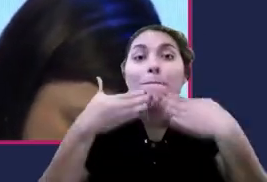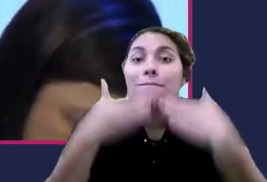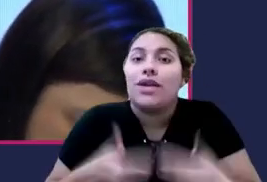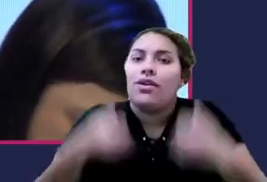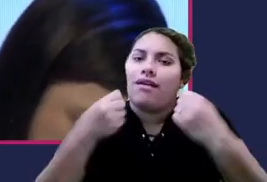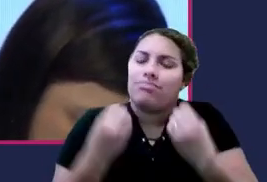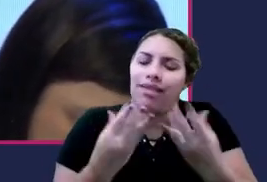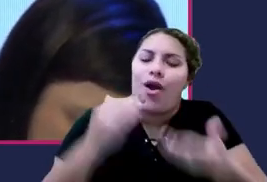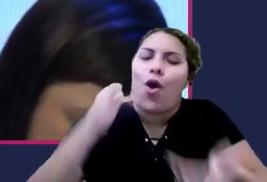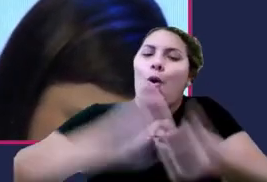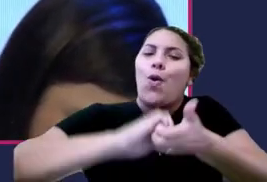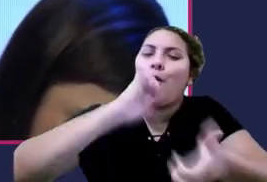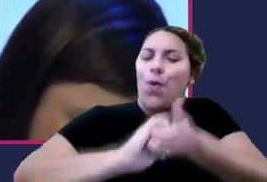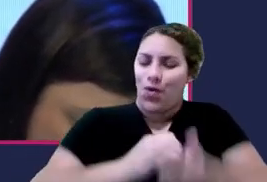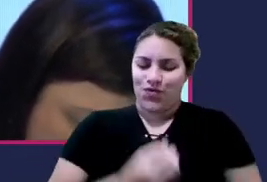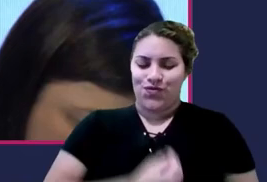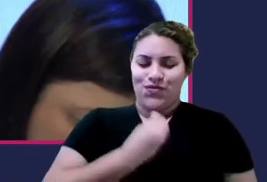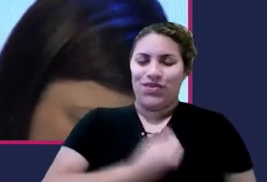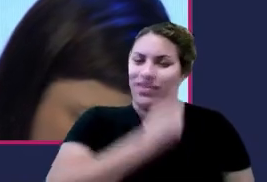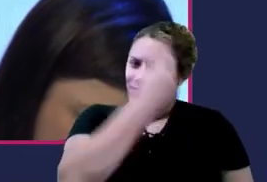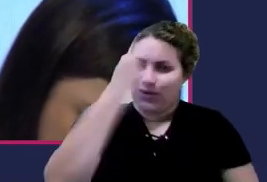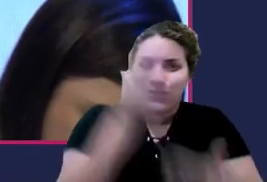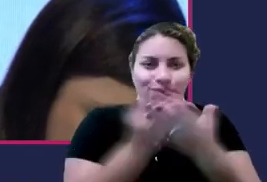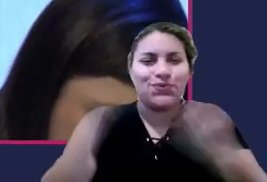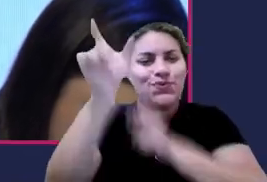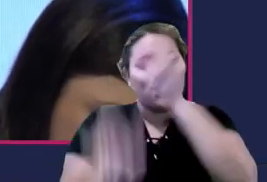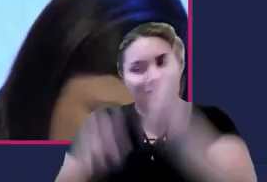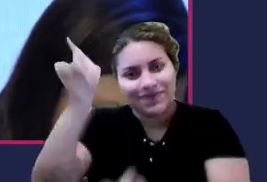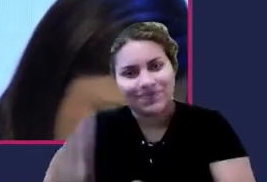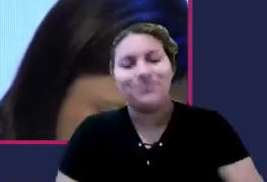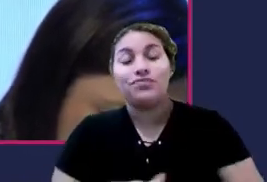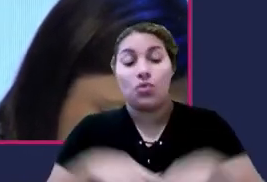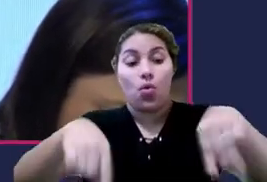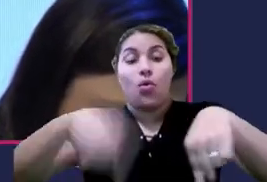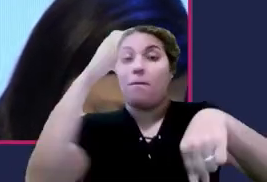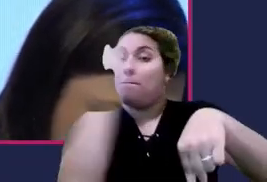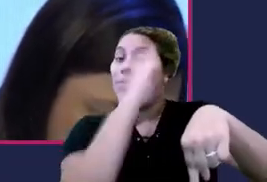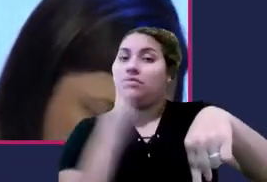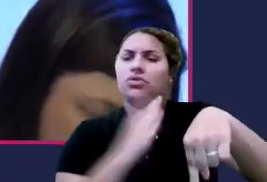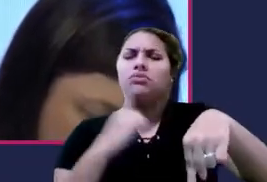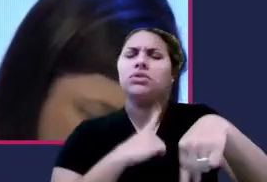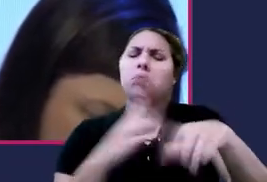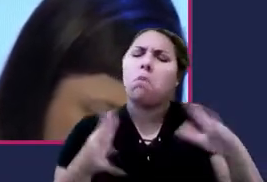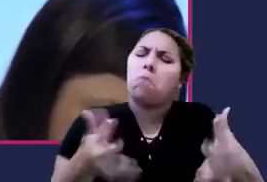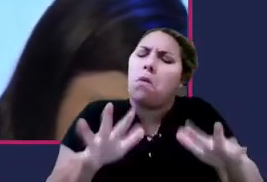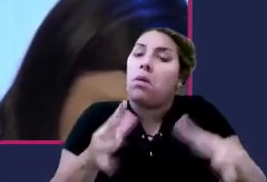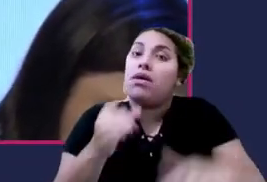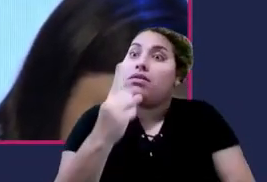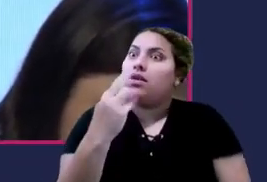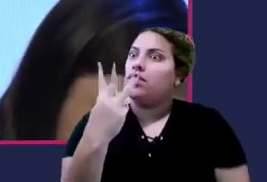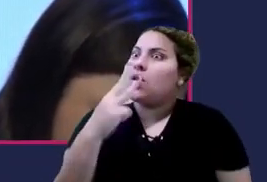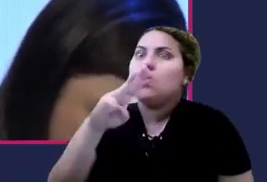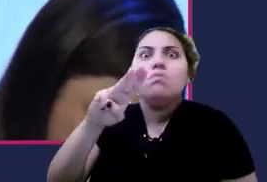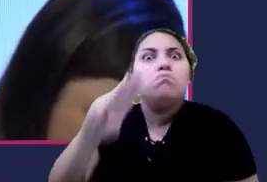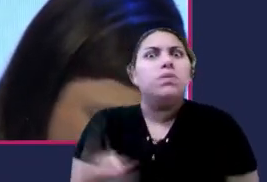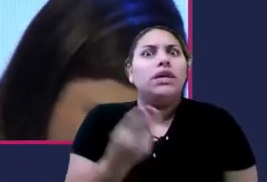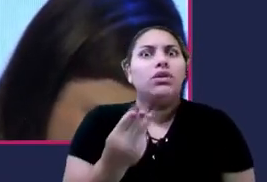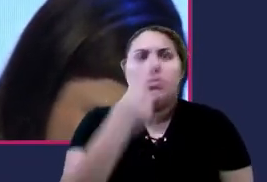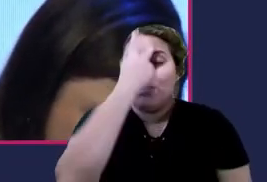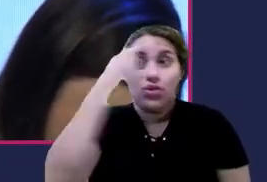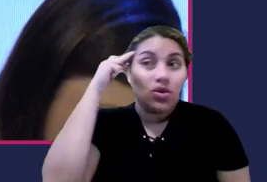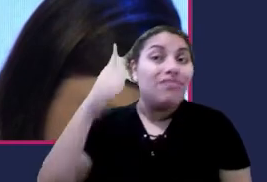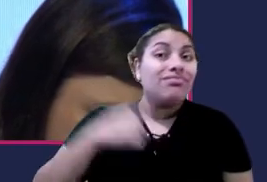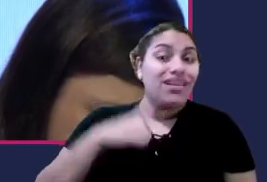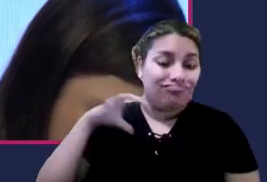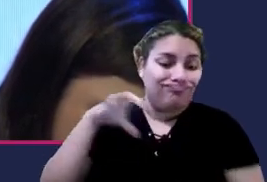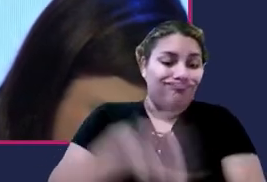and trying to improve the quality of life of those people. In Brazil, we have about 13